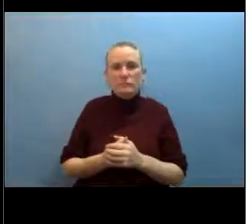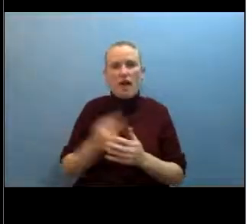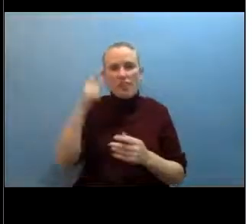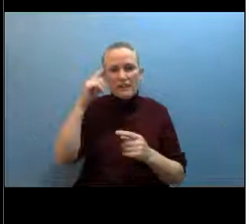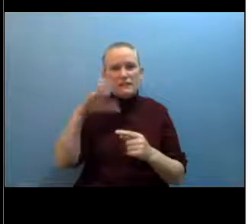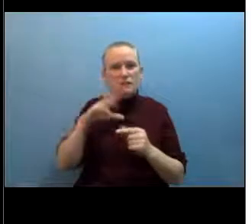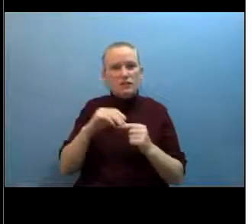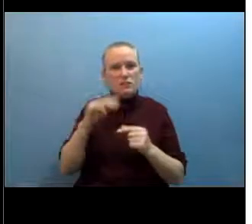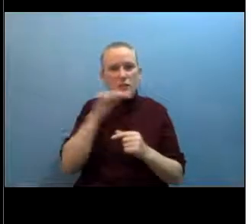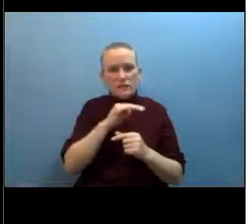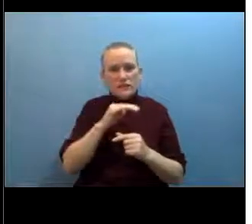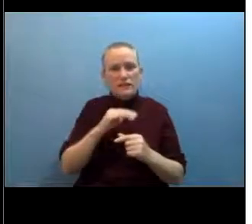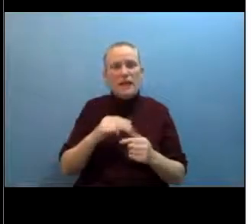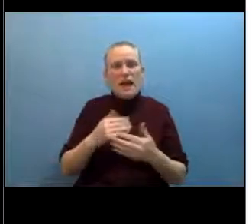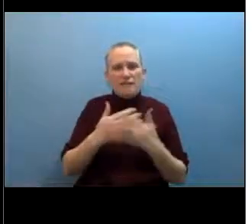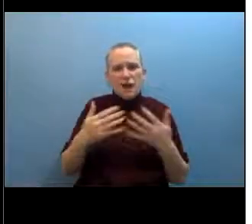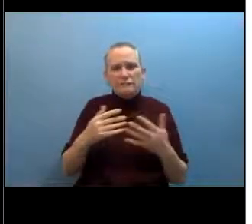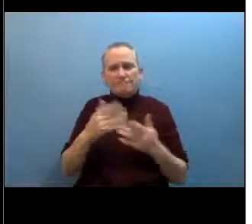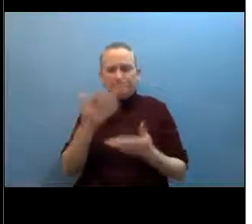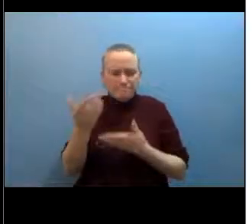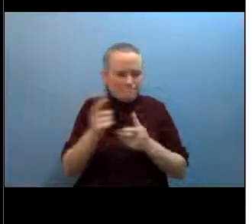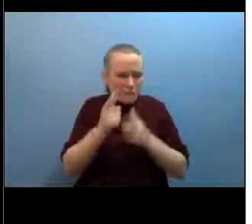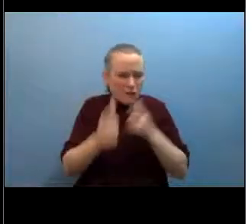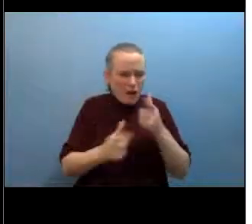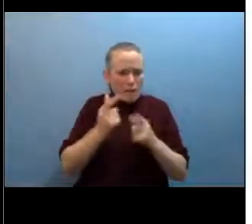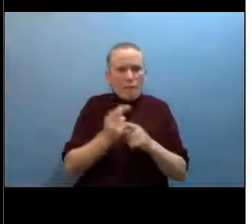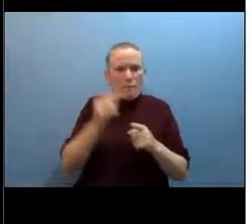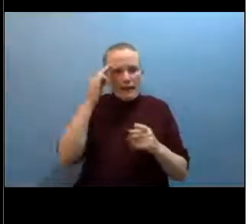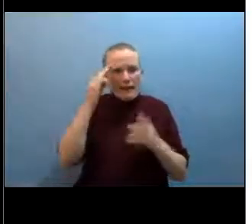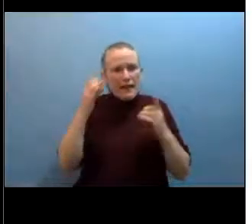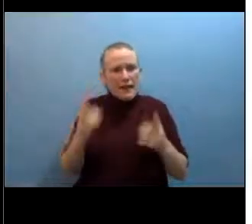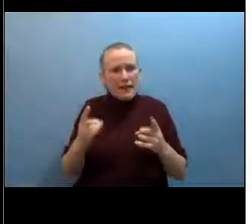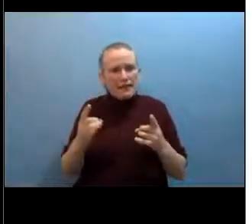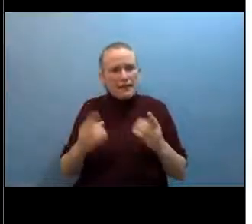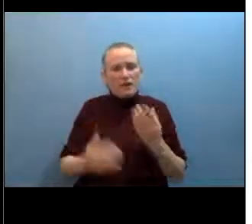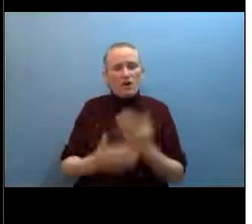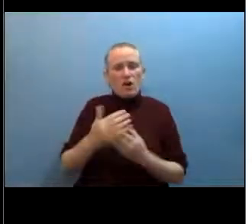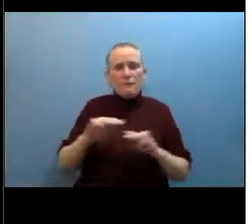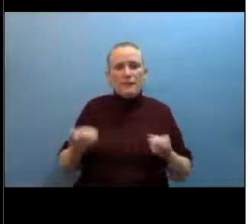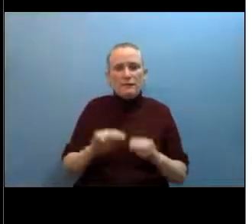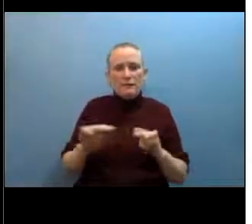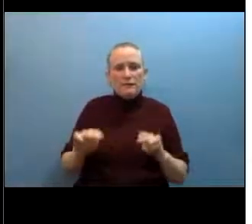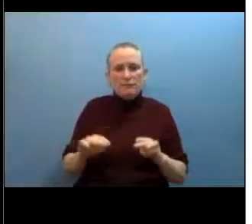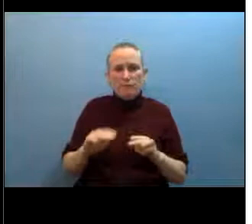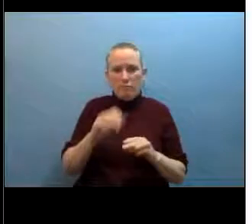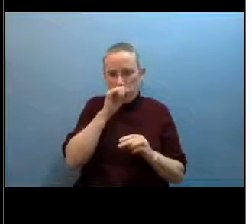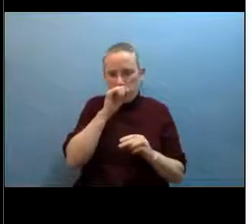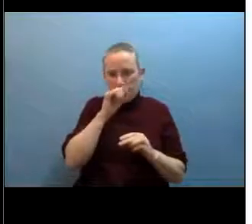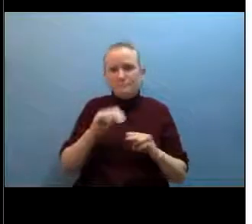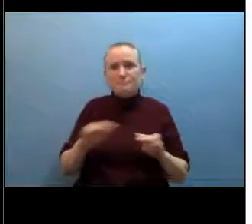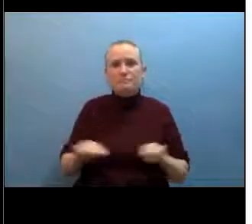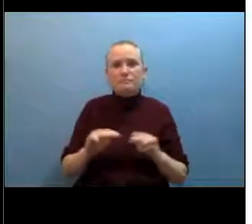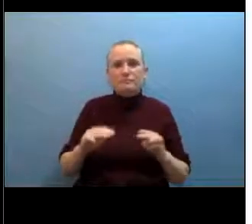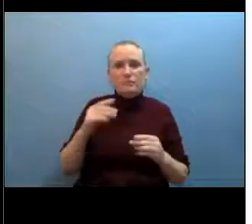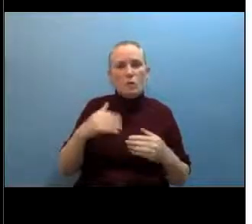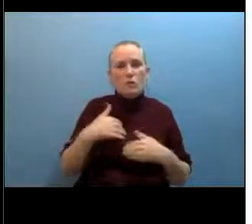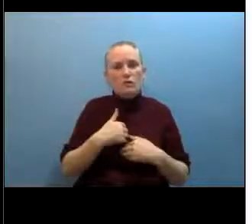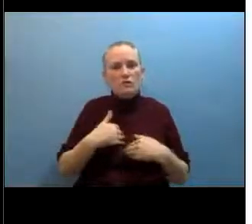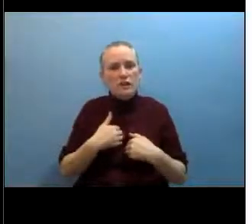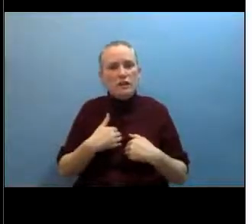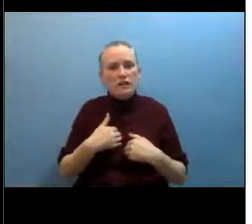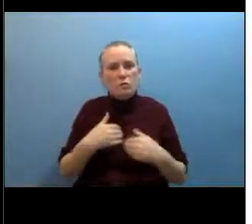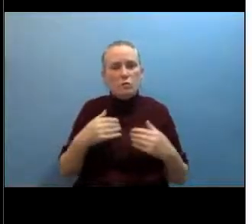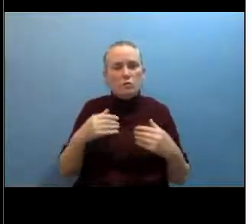lot of speculation around mental health and young people now, and people are wondering what's going on for them, what are the main difficulties. And you can see